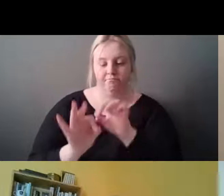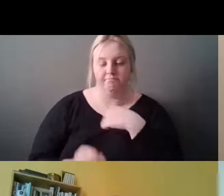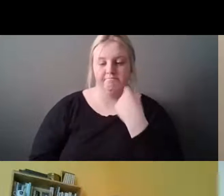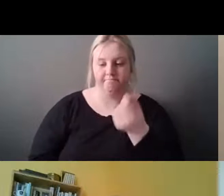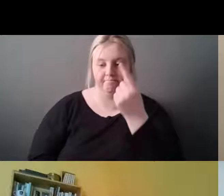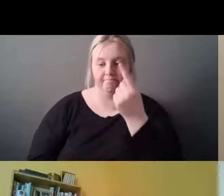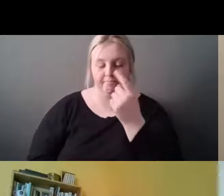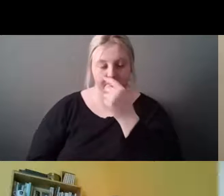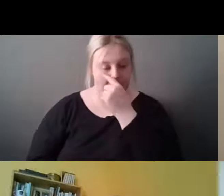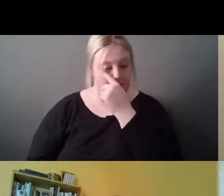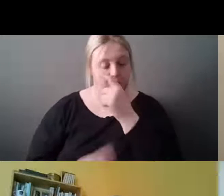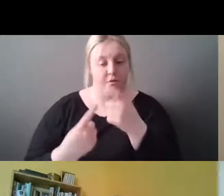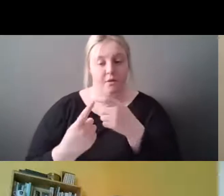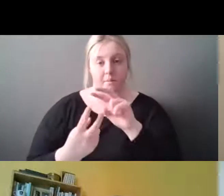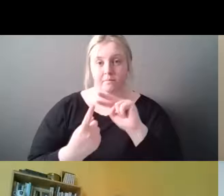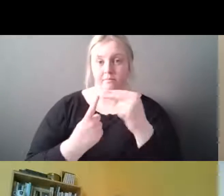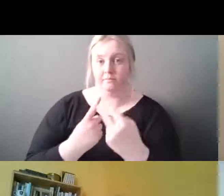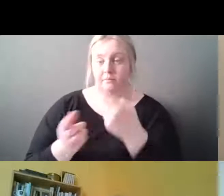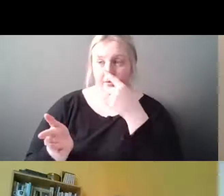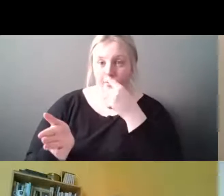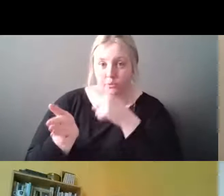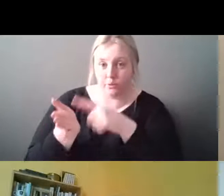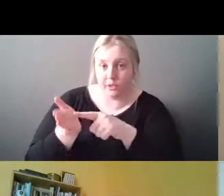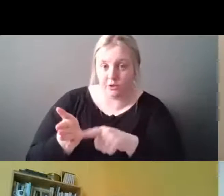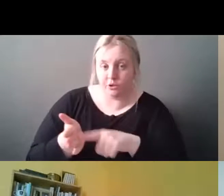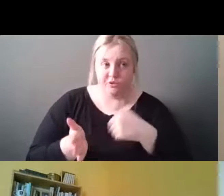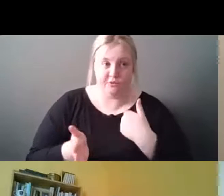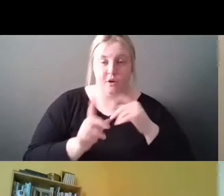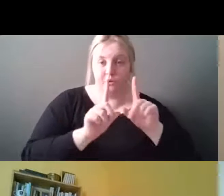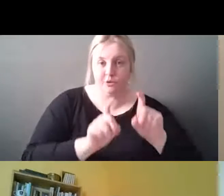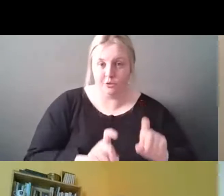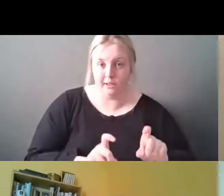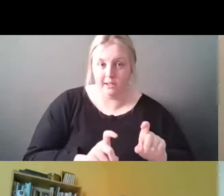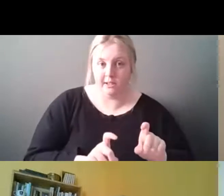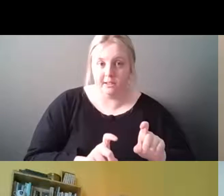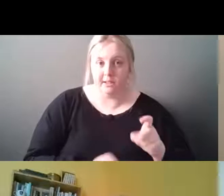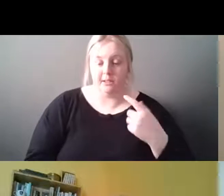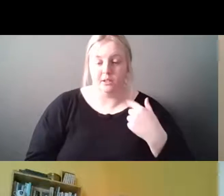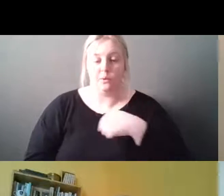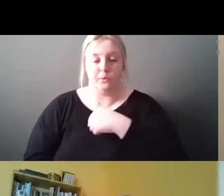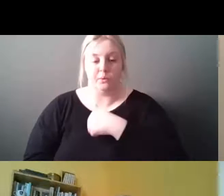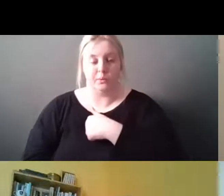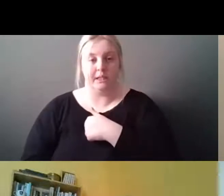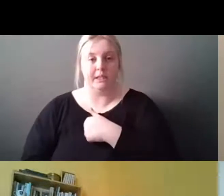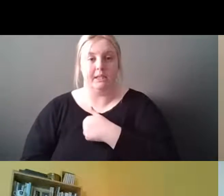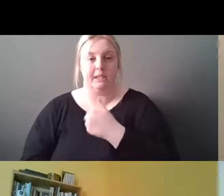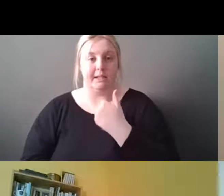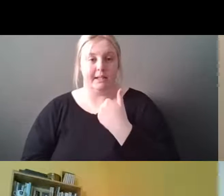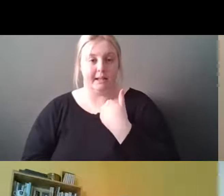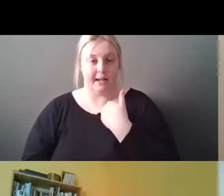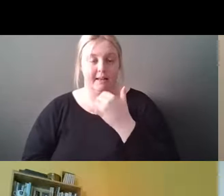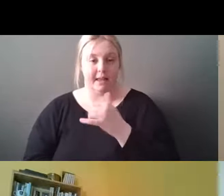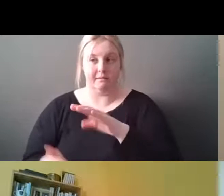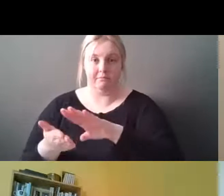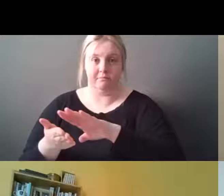a research perspective, from our survey, we had the exclusionary criteria was in